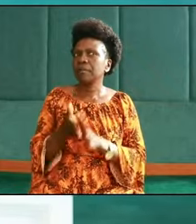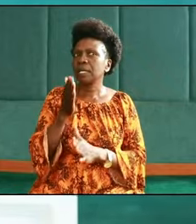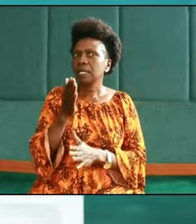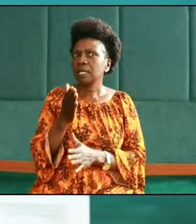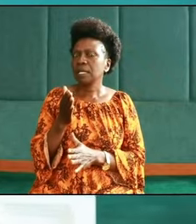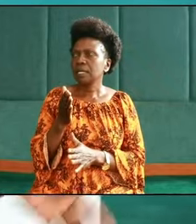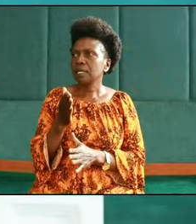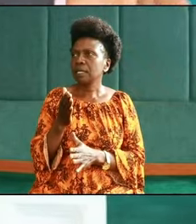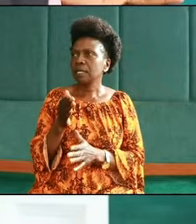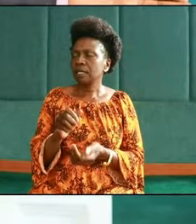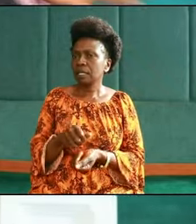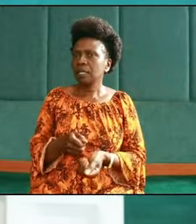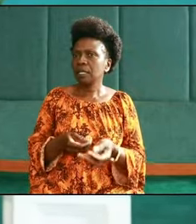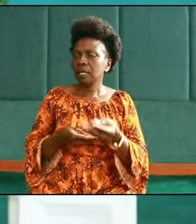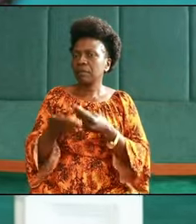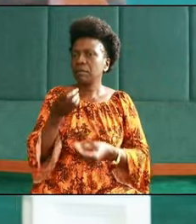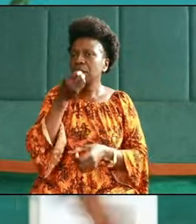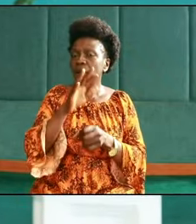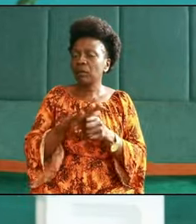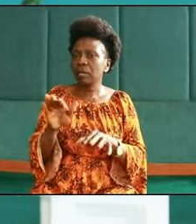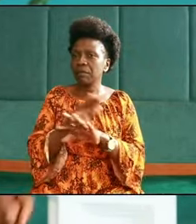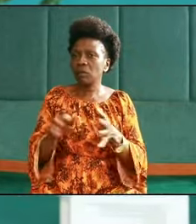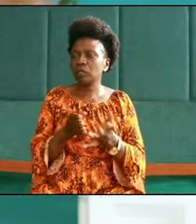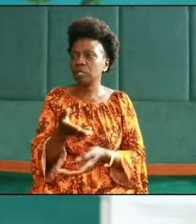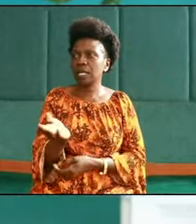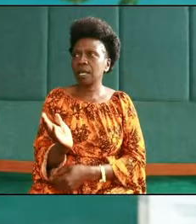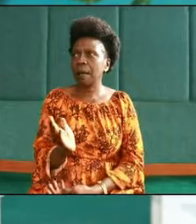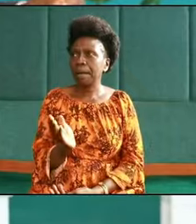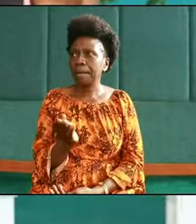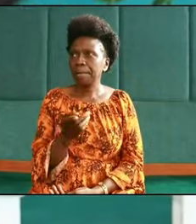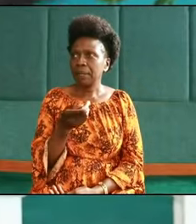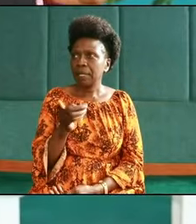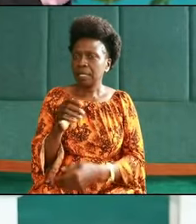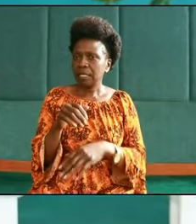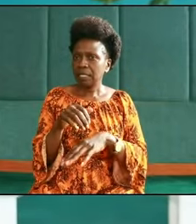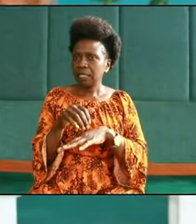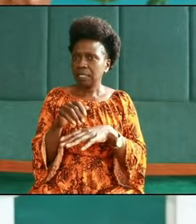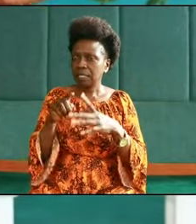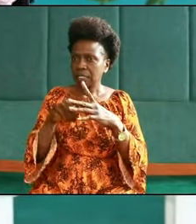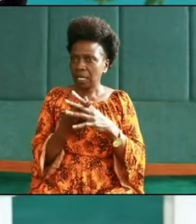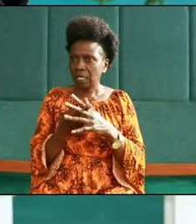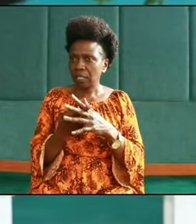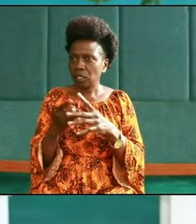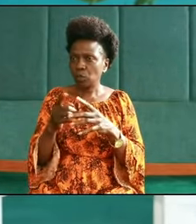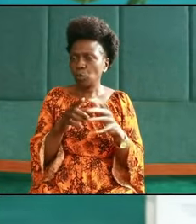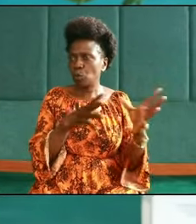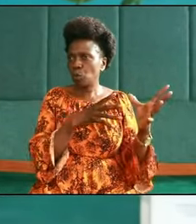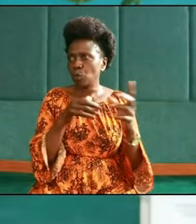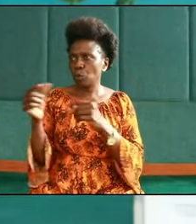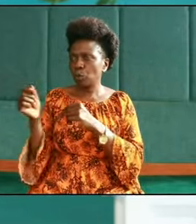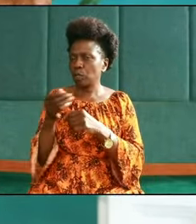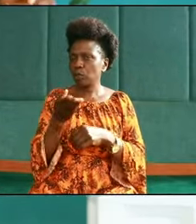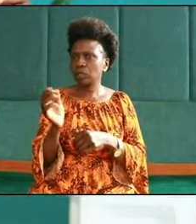they exchanged the vows and everyone was there. They set out to go. And it